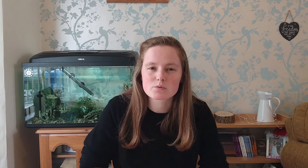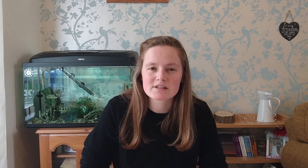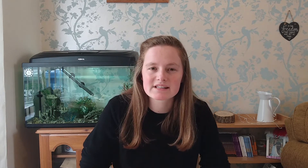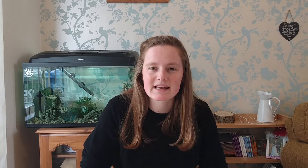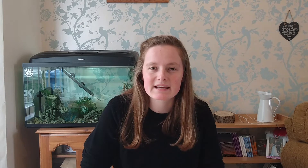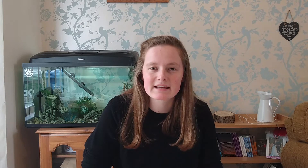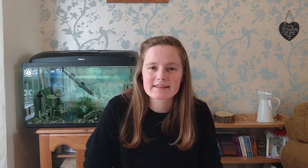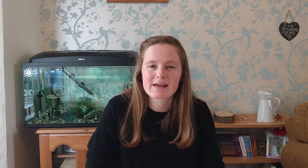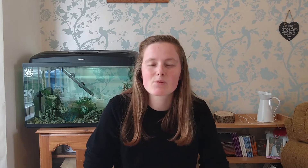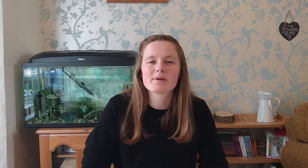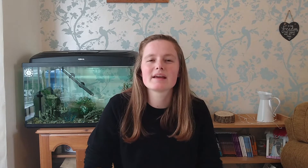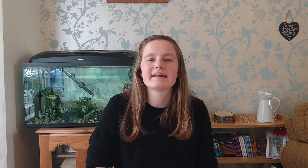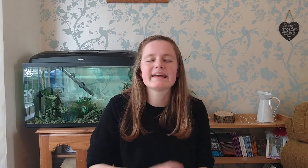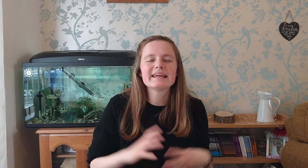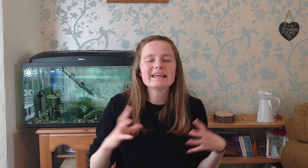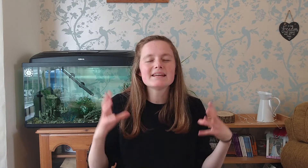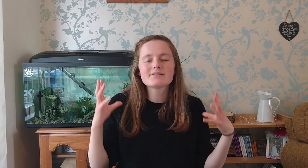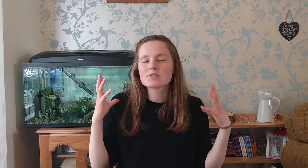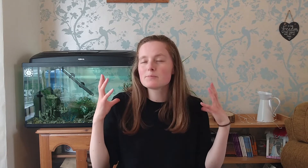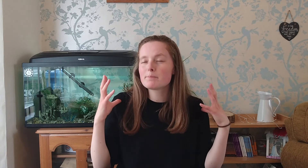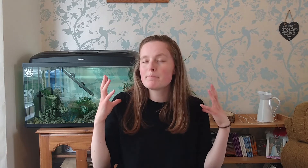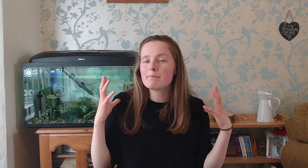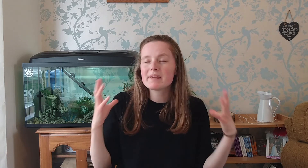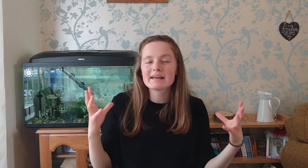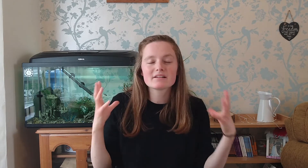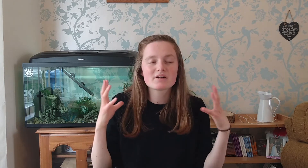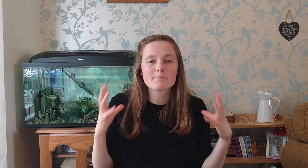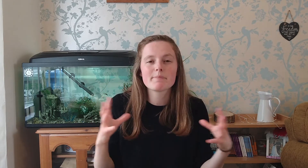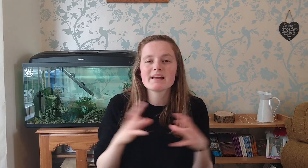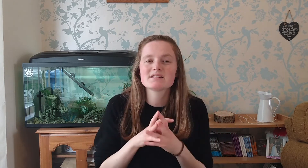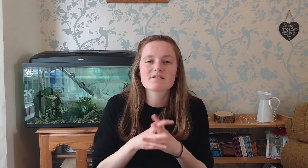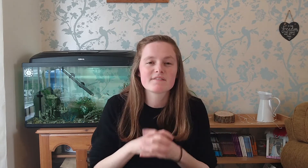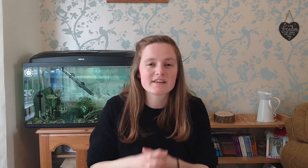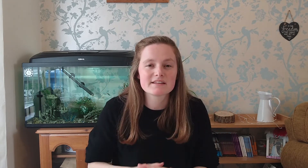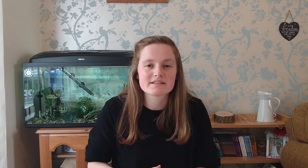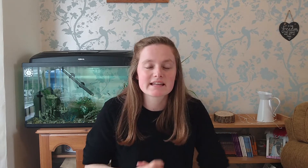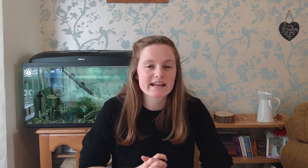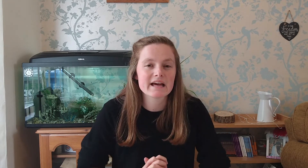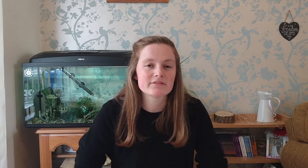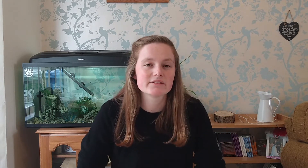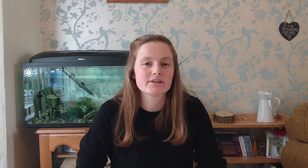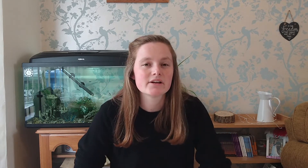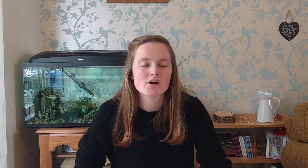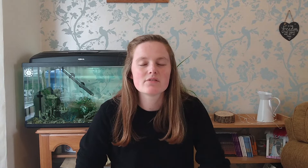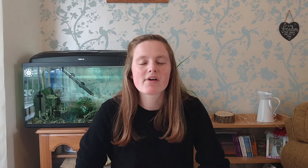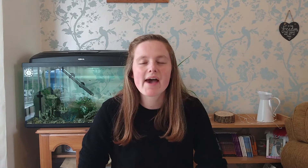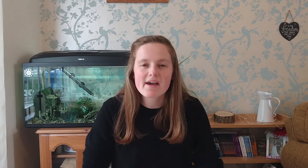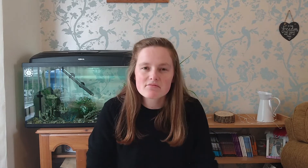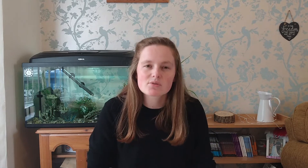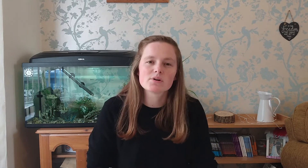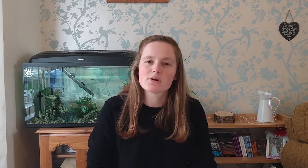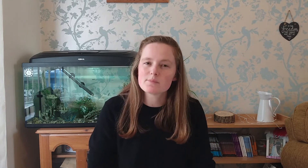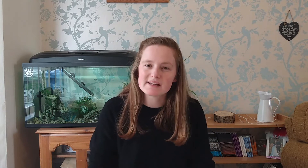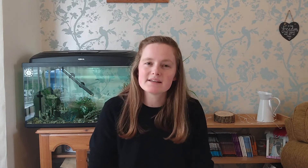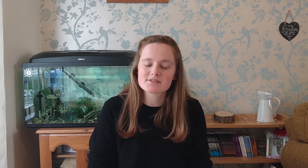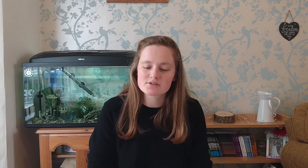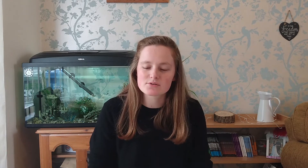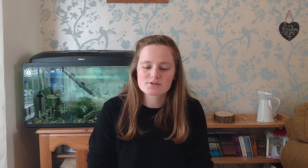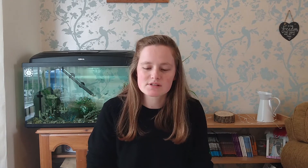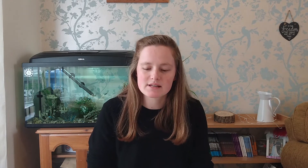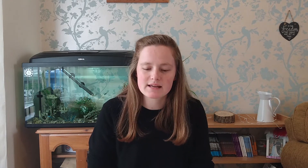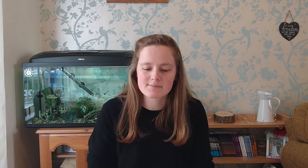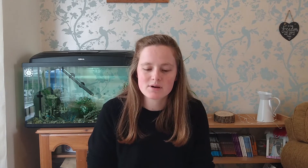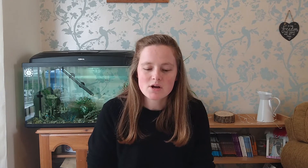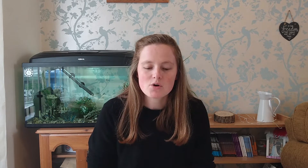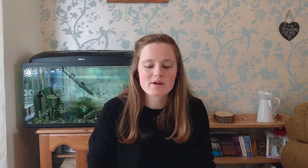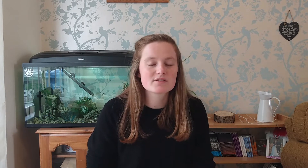promises us one day there will be an even bigger and better feast in heaven for everyone who believes and